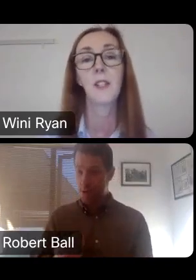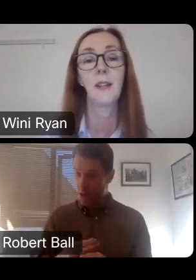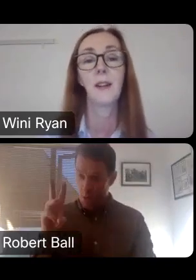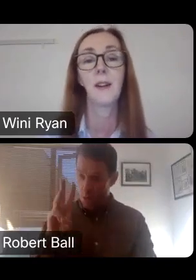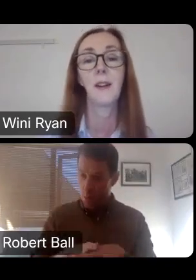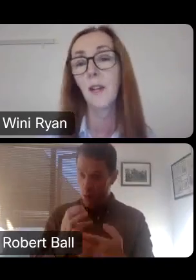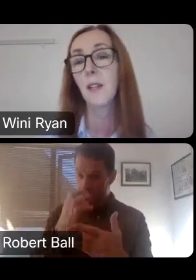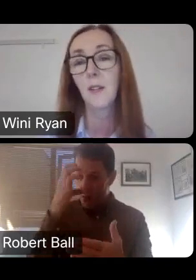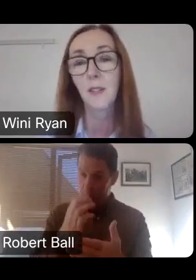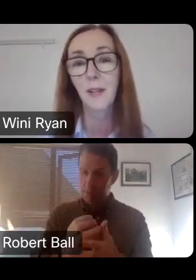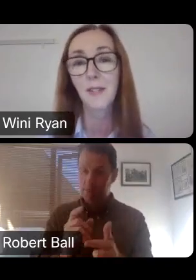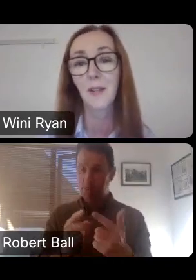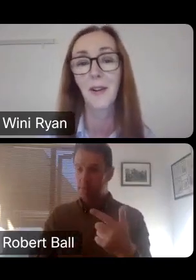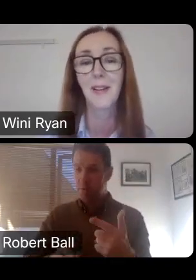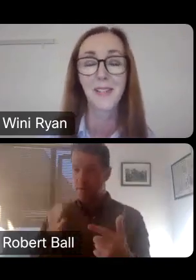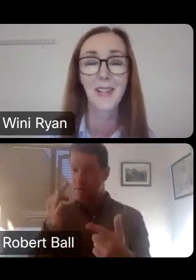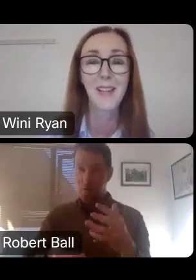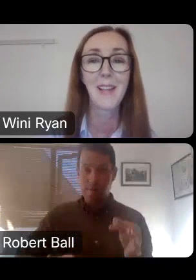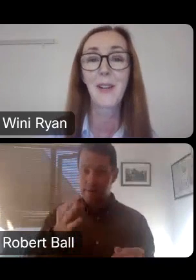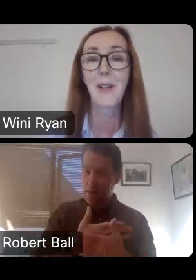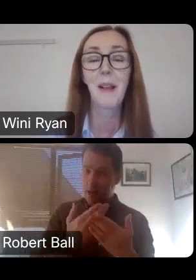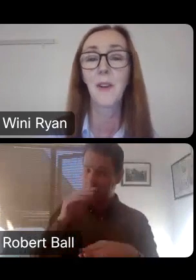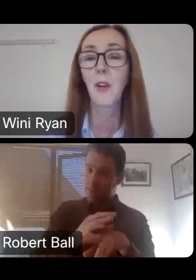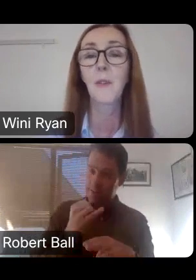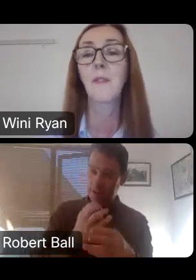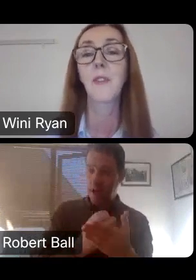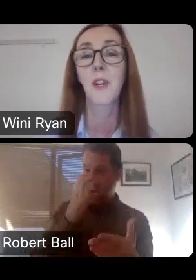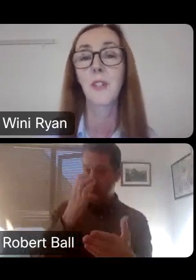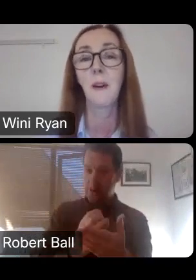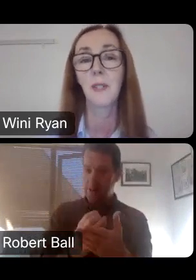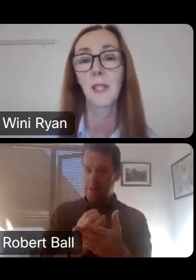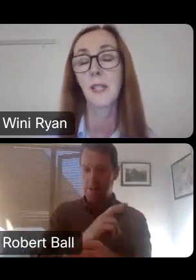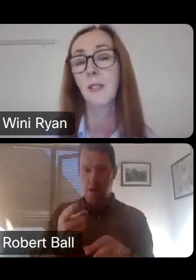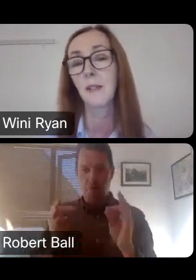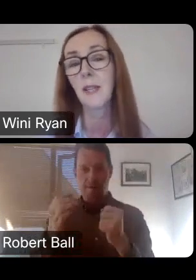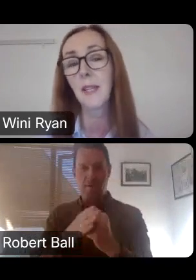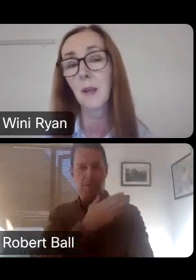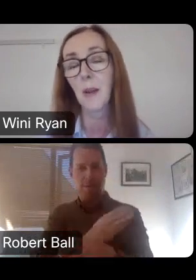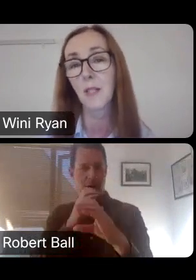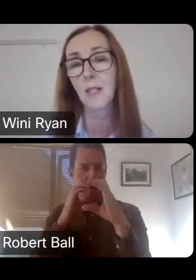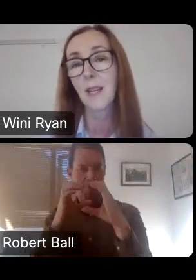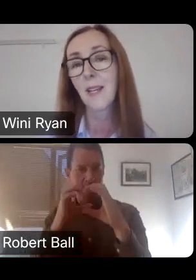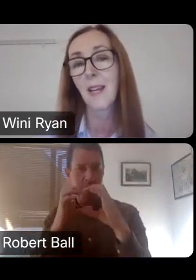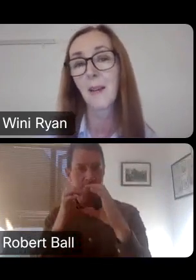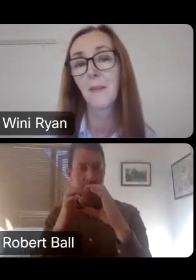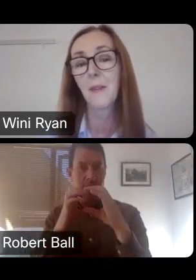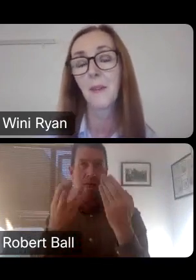college? Are you finding lots of friends in college? You know, and they're not great for starting conversations and thinking about it.